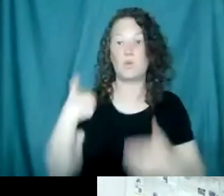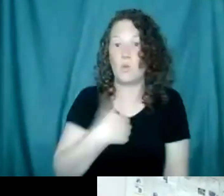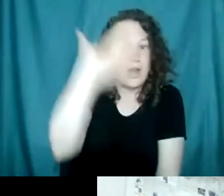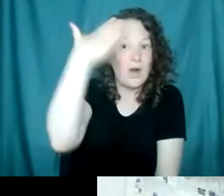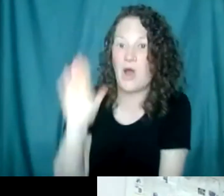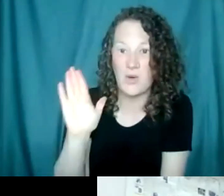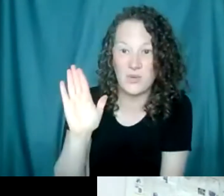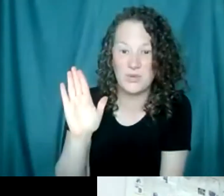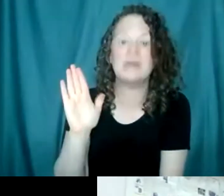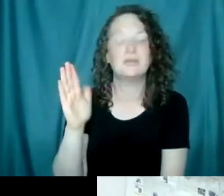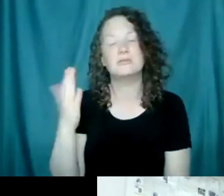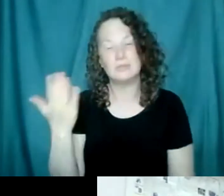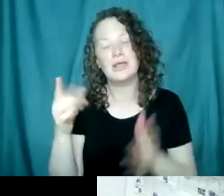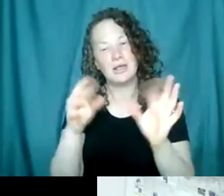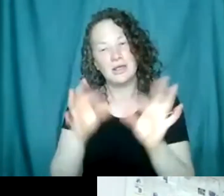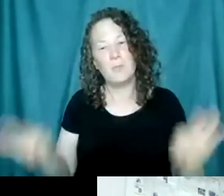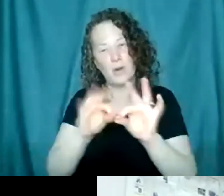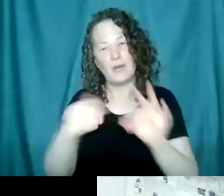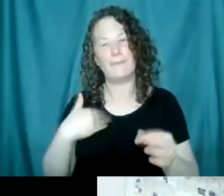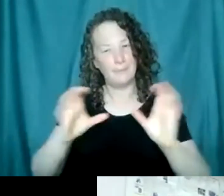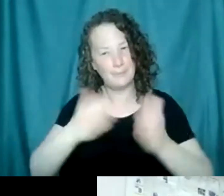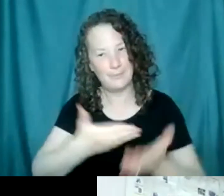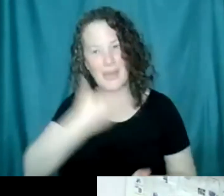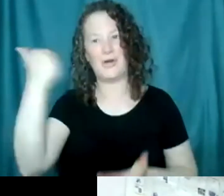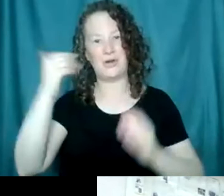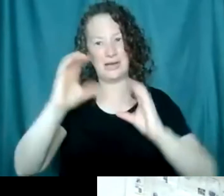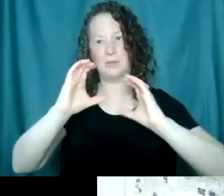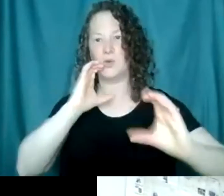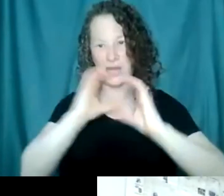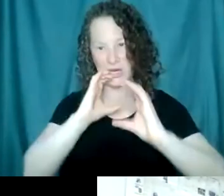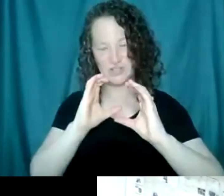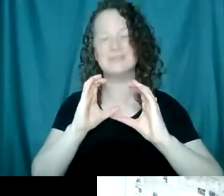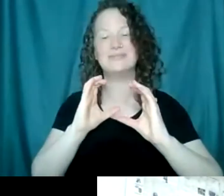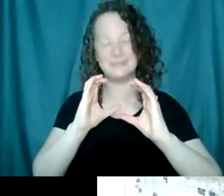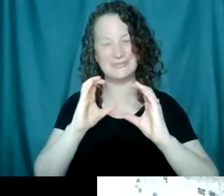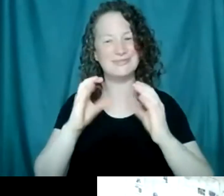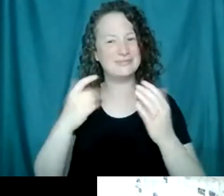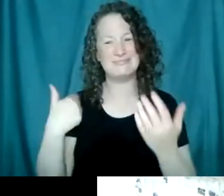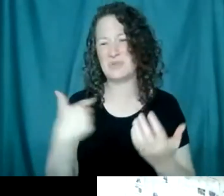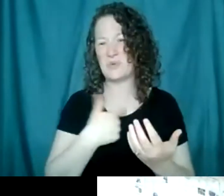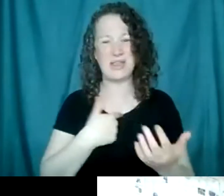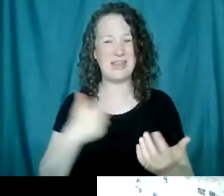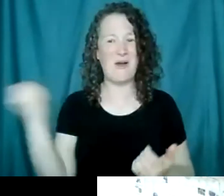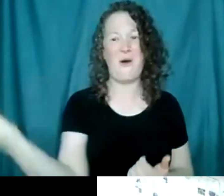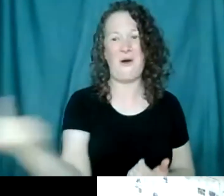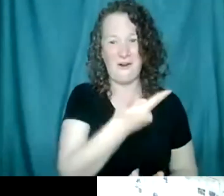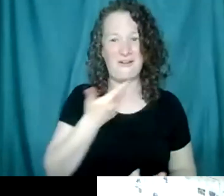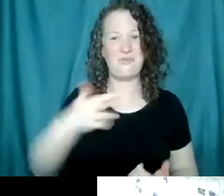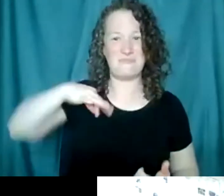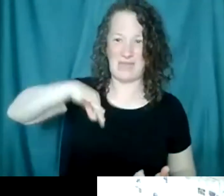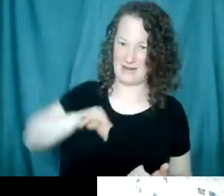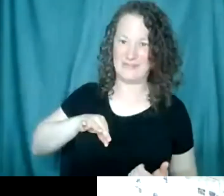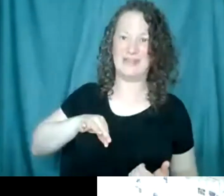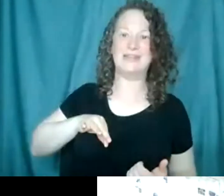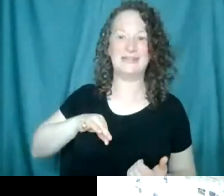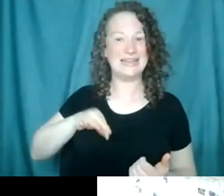better communication about how this all feeds into each other and how we ultimately benefit from space research. And it's not